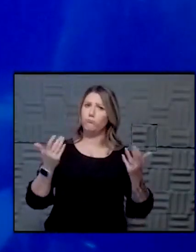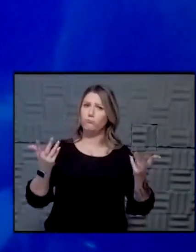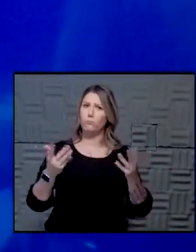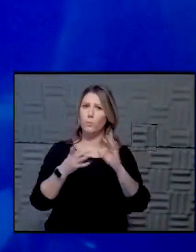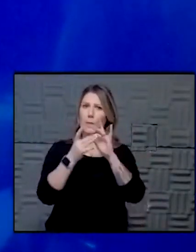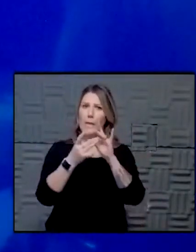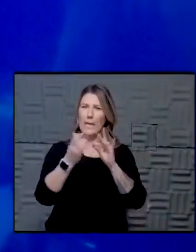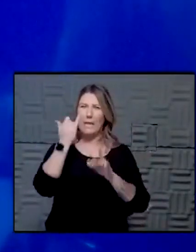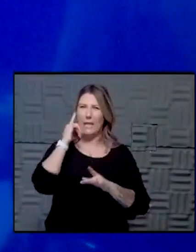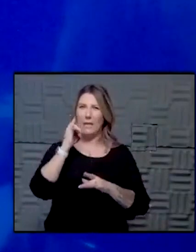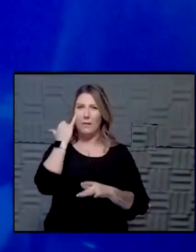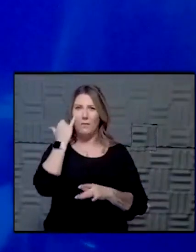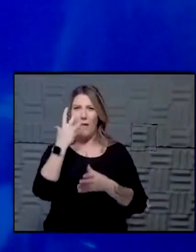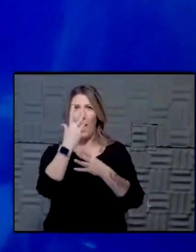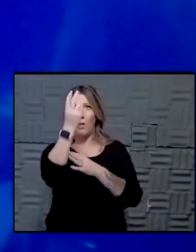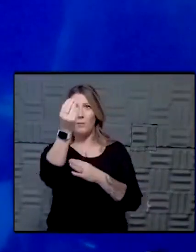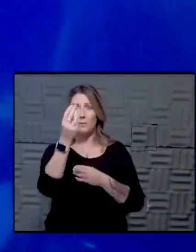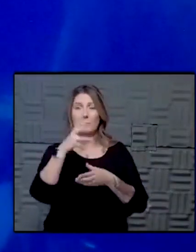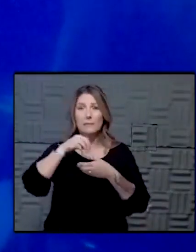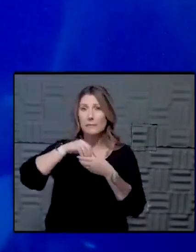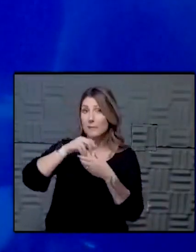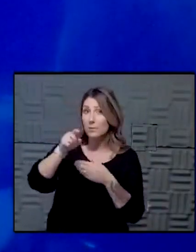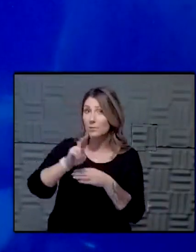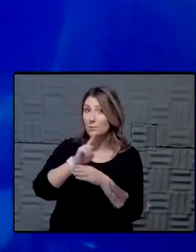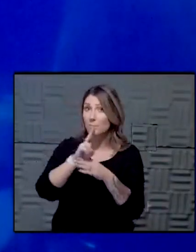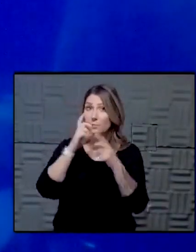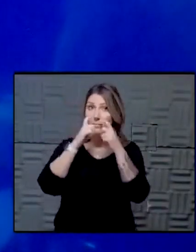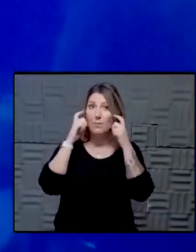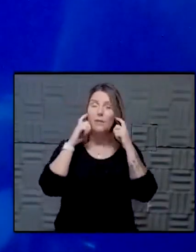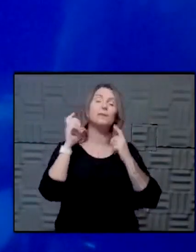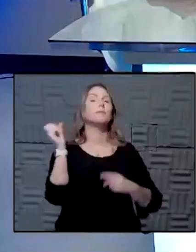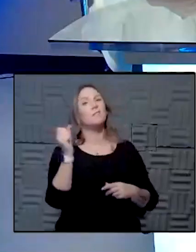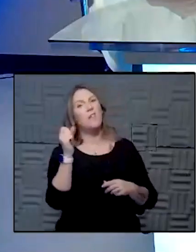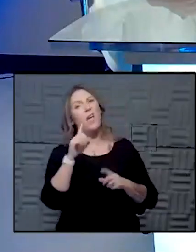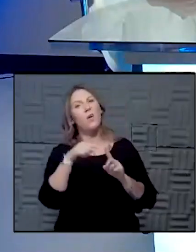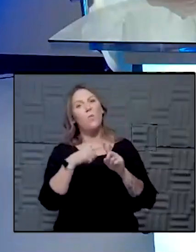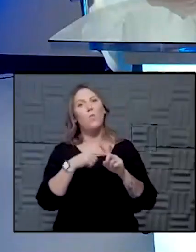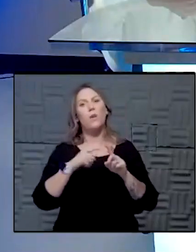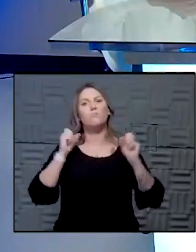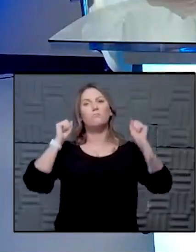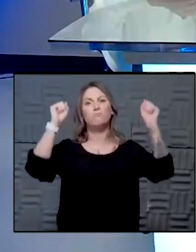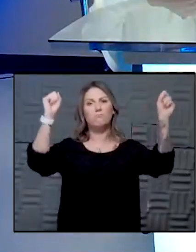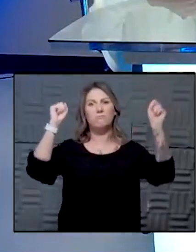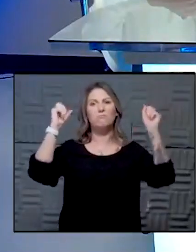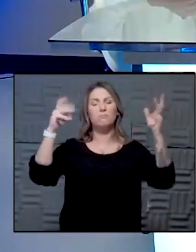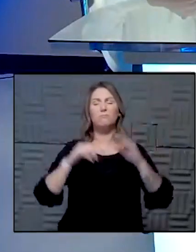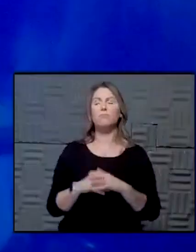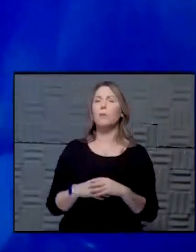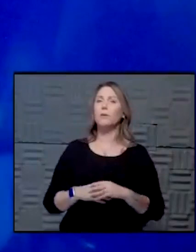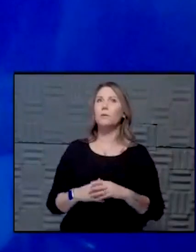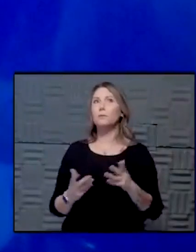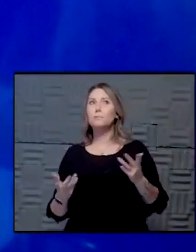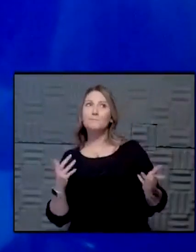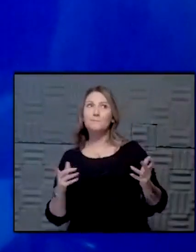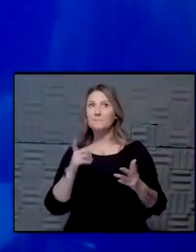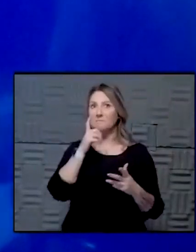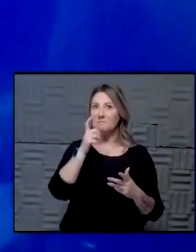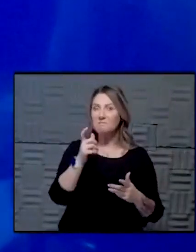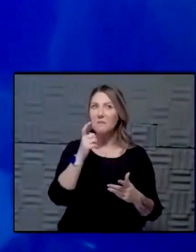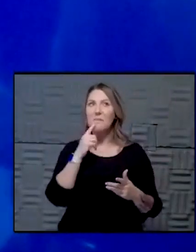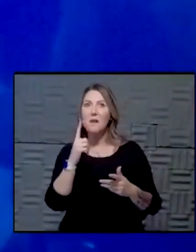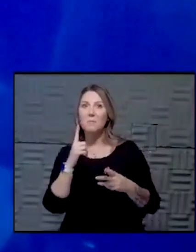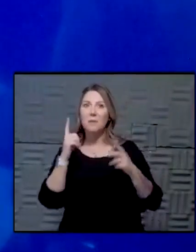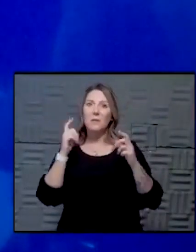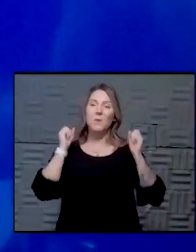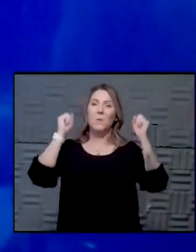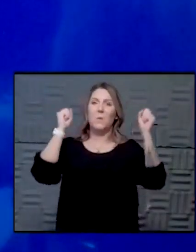very good about that. And inside, do you wear your mask when you're at work? I do. Yeah, and so I think I've not been working out inside except